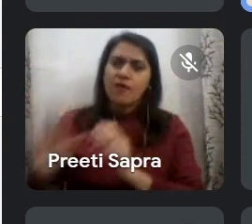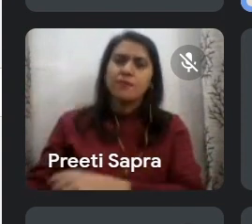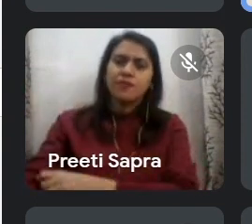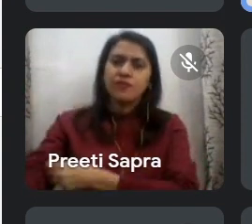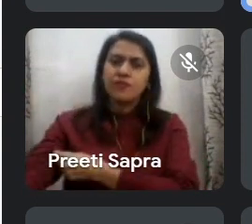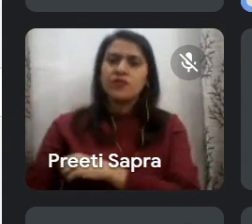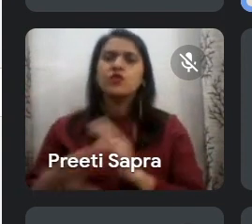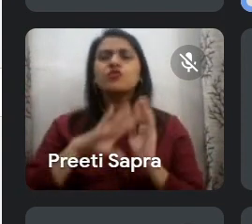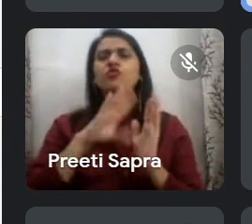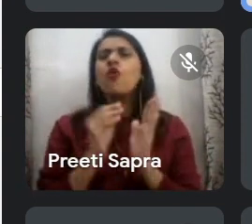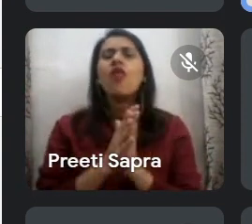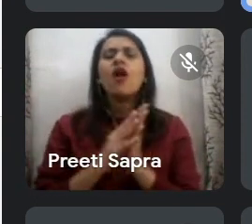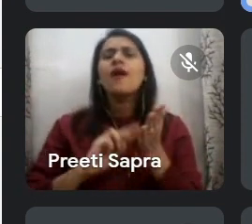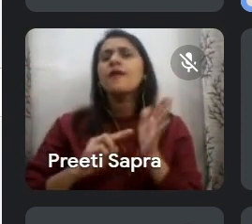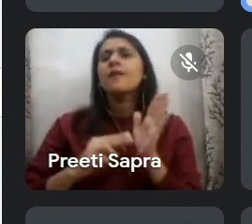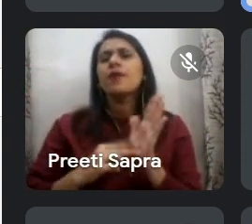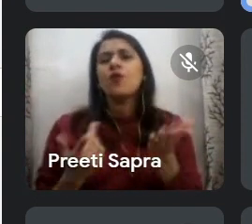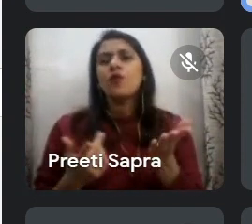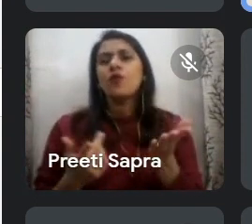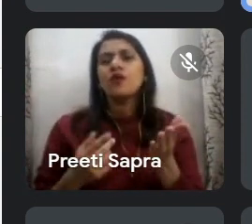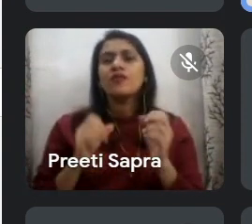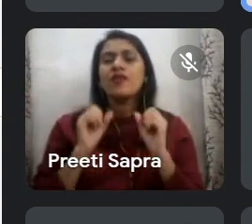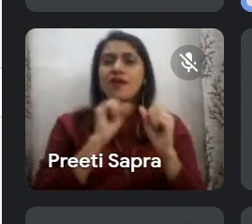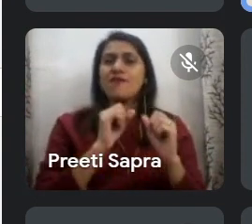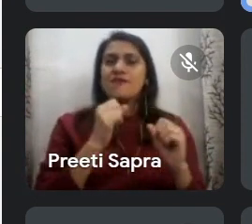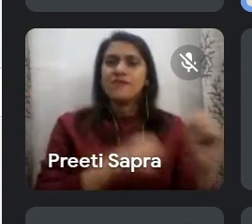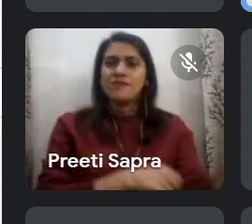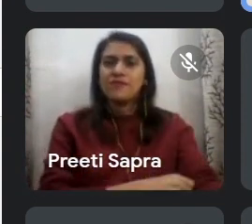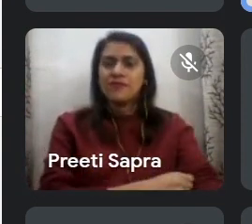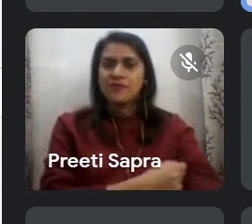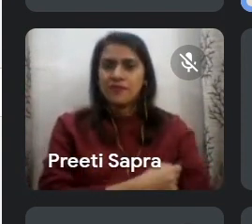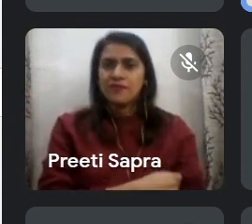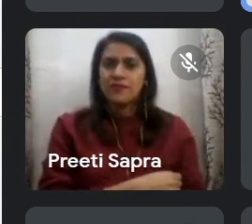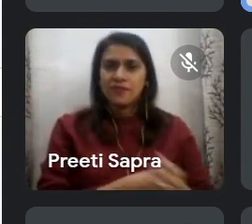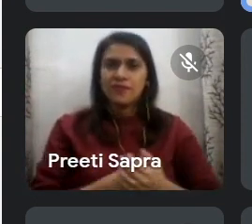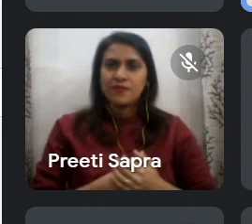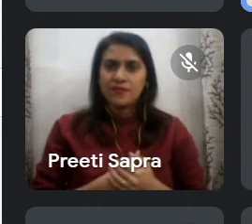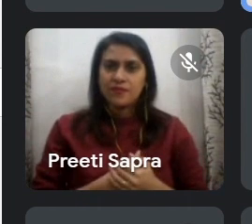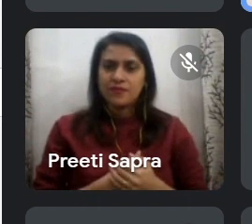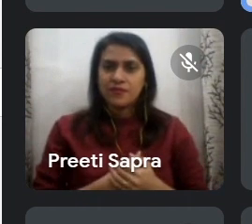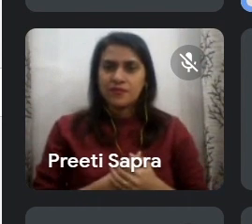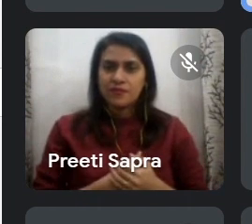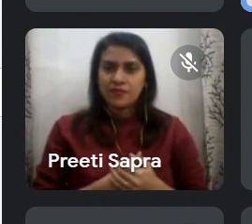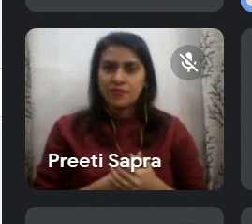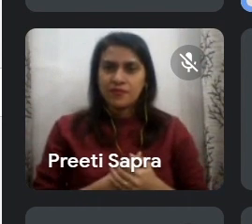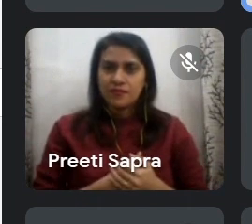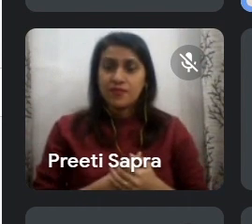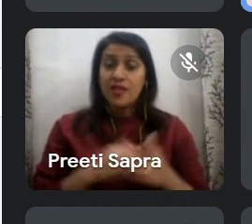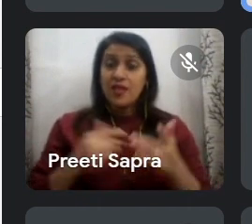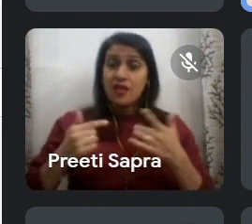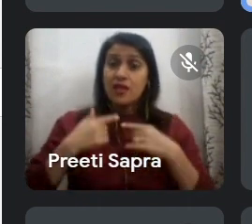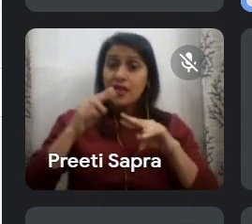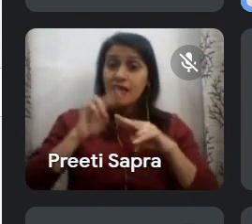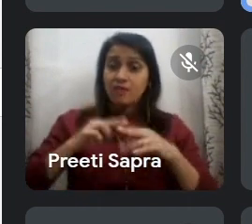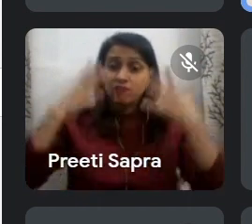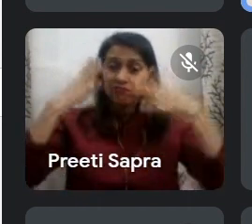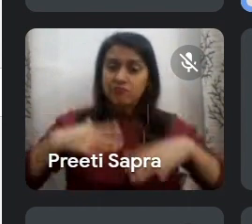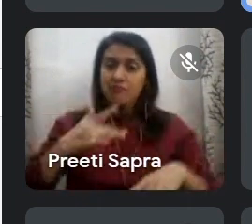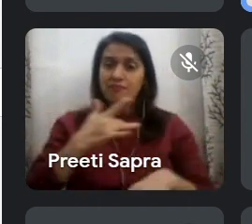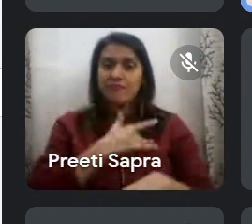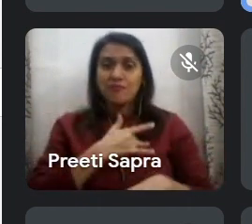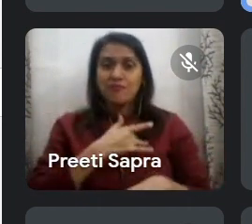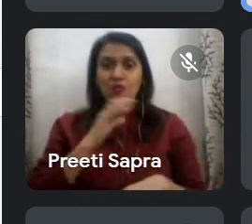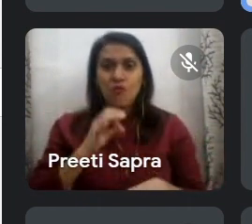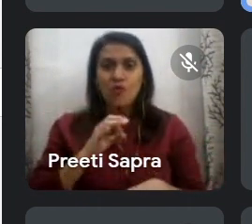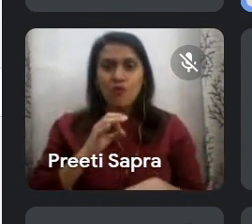about like being there for others. And like if we're not there for our own mankind or humankind, then nobody